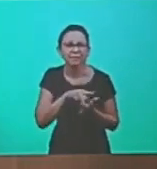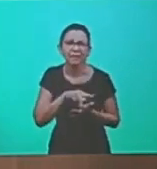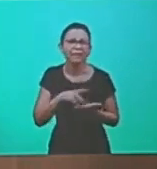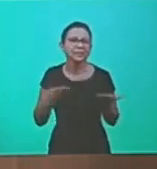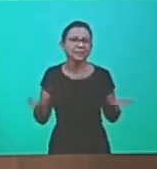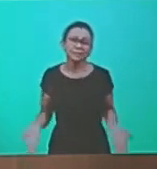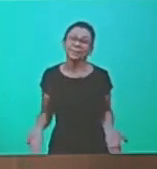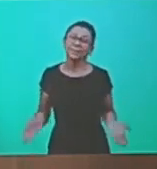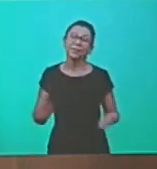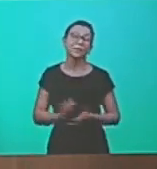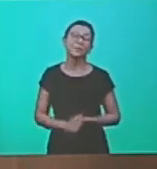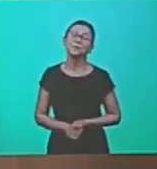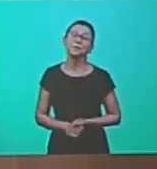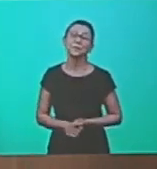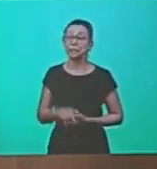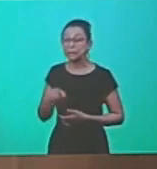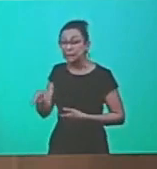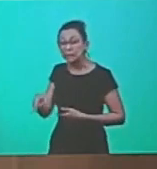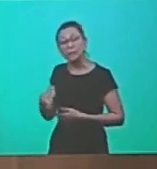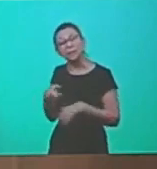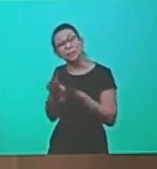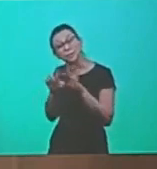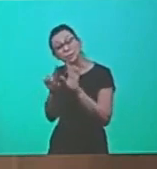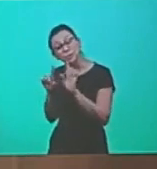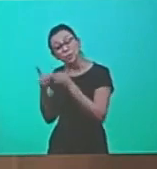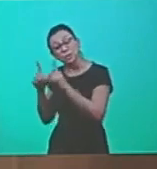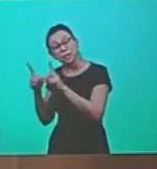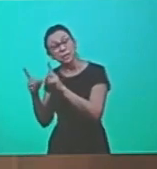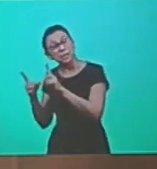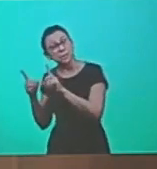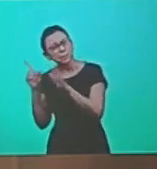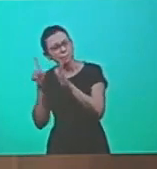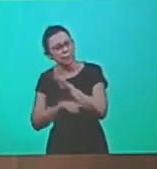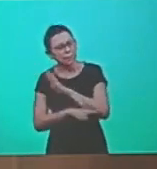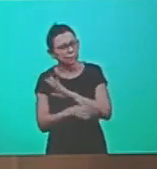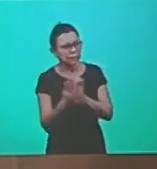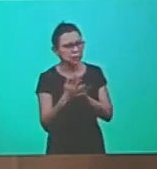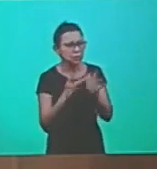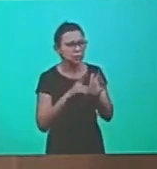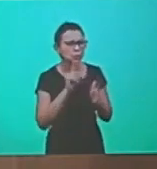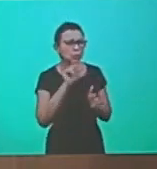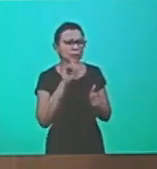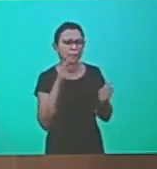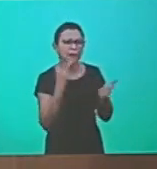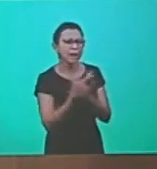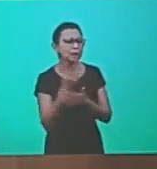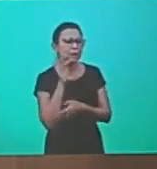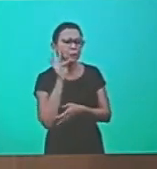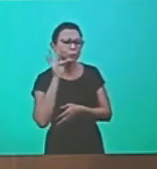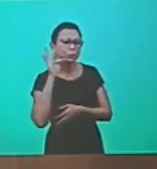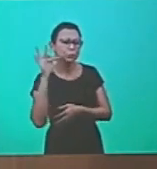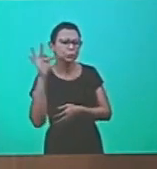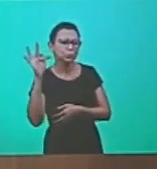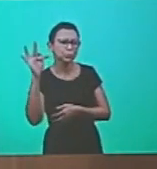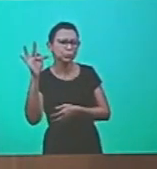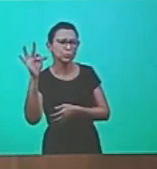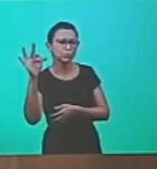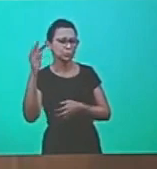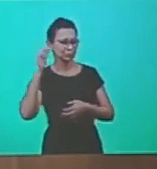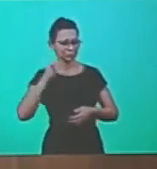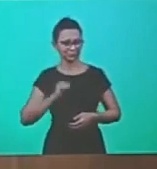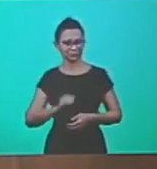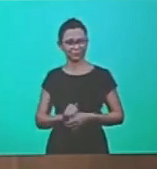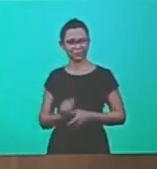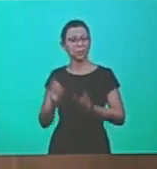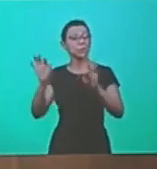parents. We can see everything. And it was in the same manner when the disciples asked the Lord, Lord, what